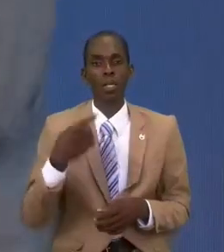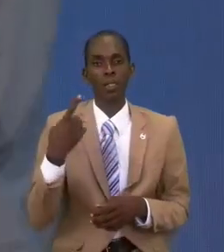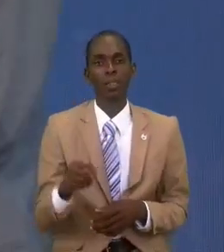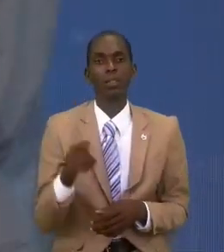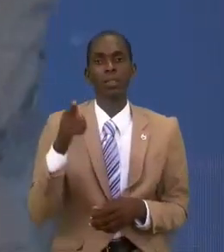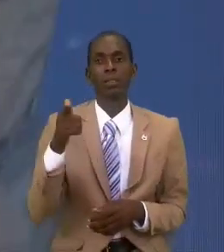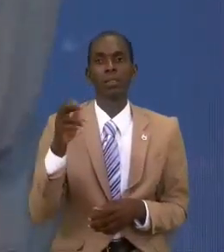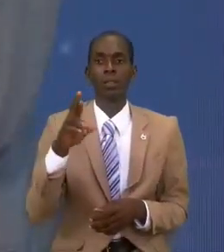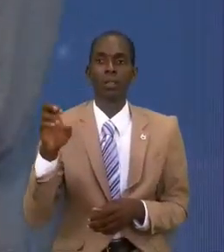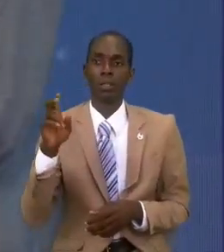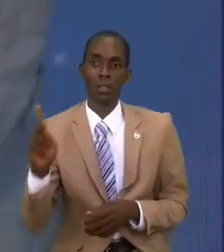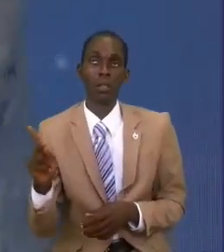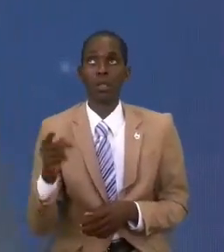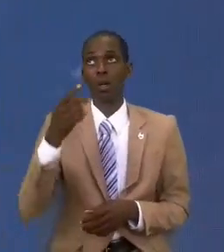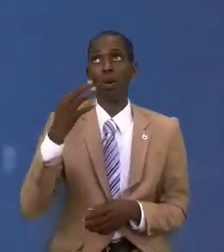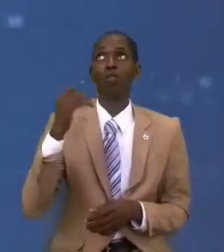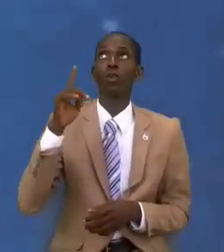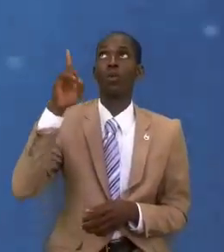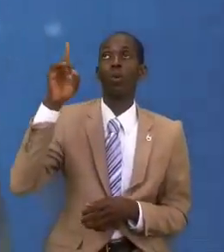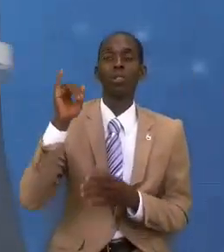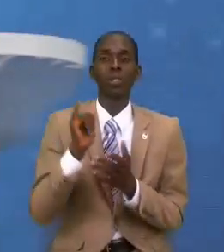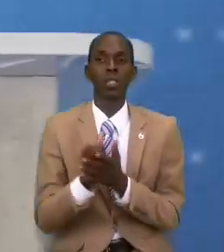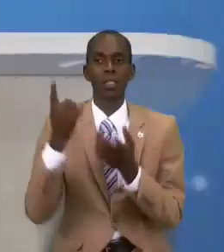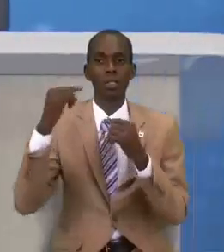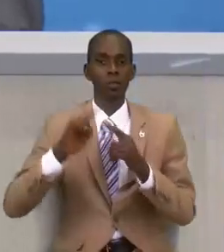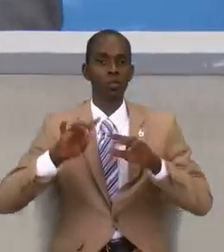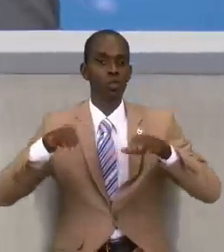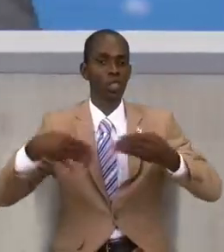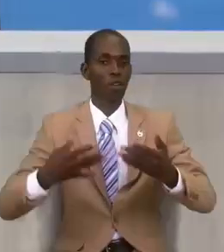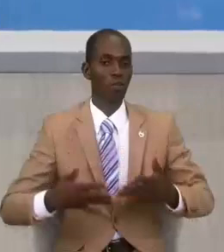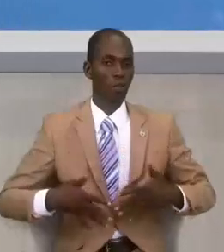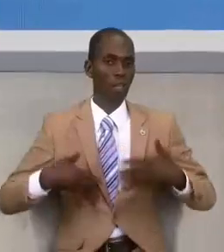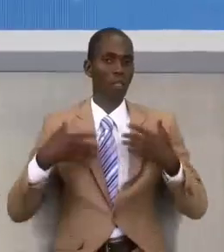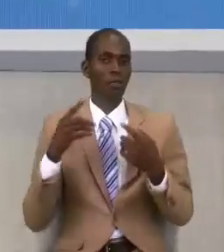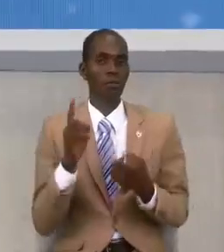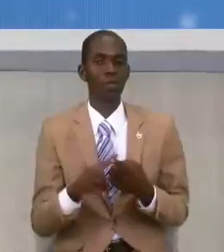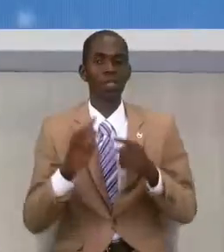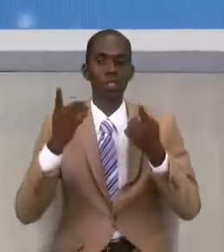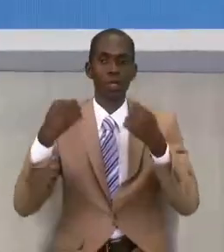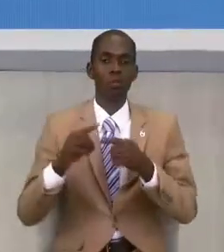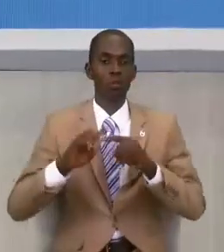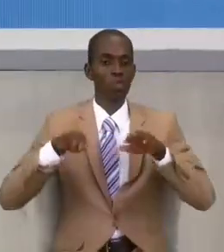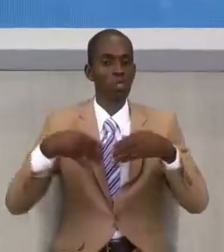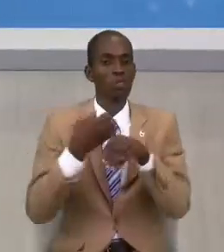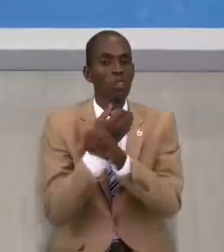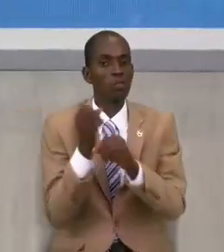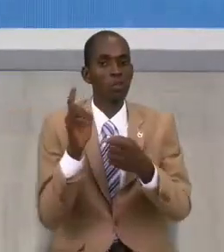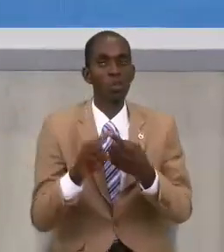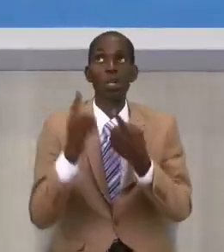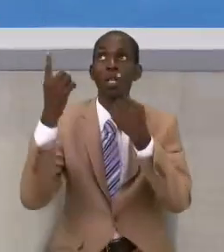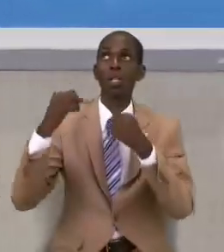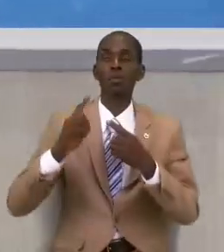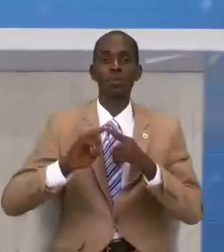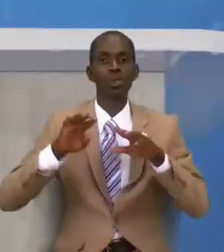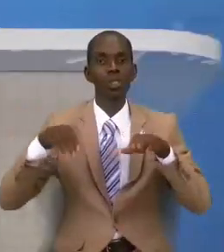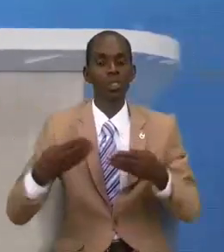he came to give salvation to, and the ones he came to give forgiveness, freedom, and healing to. And